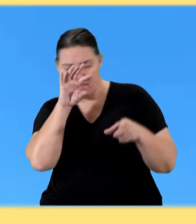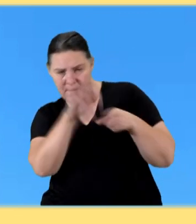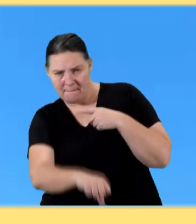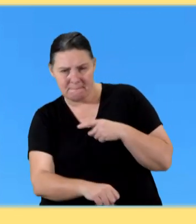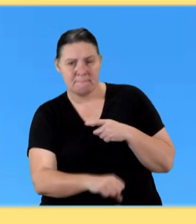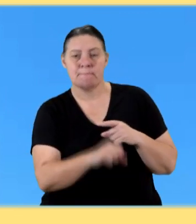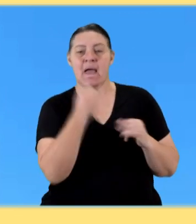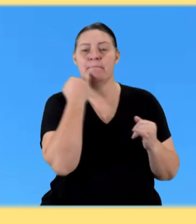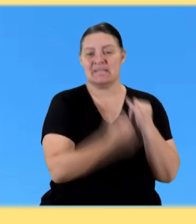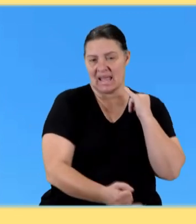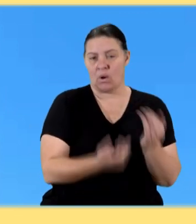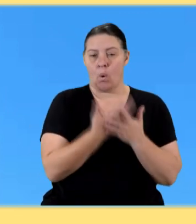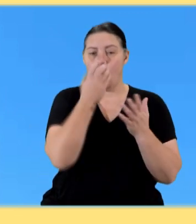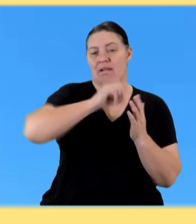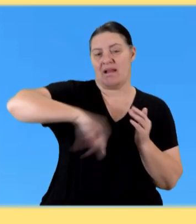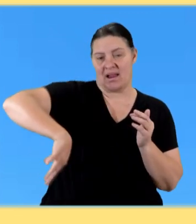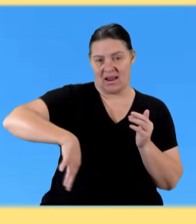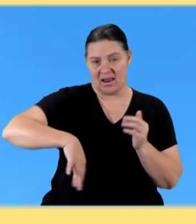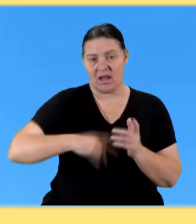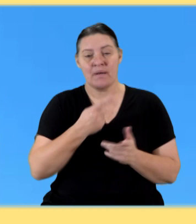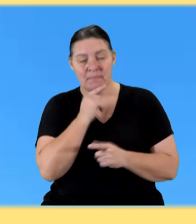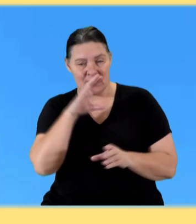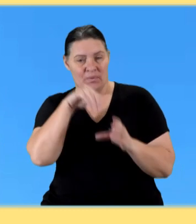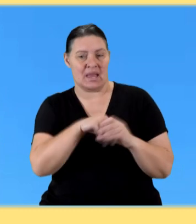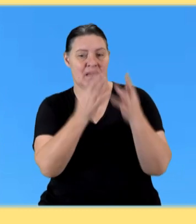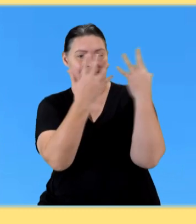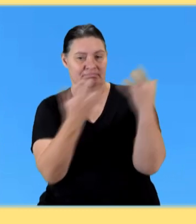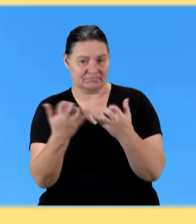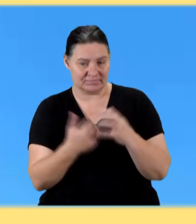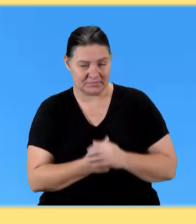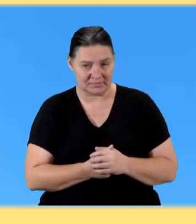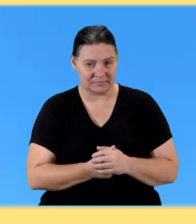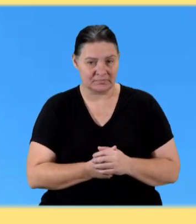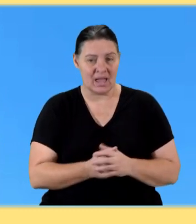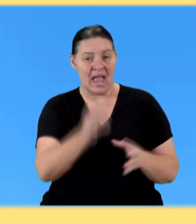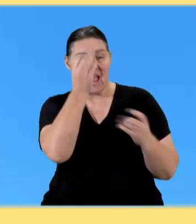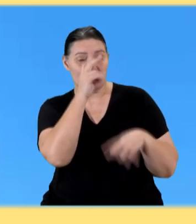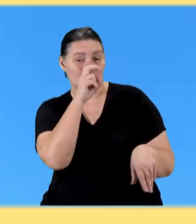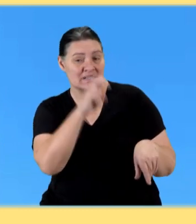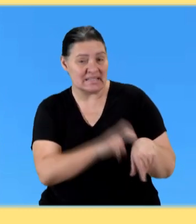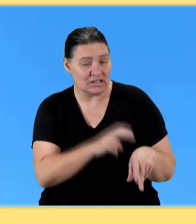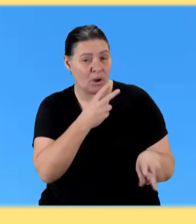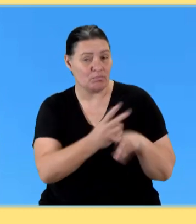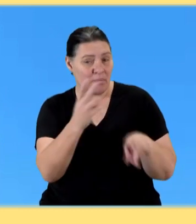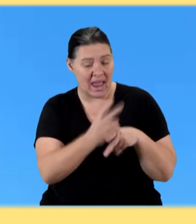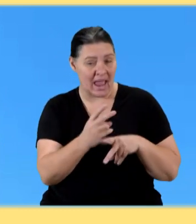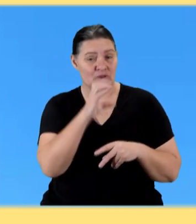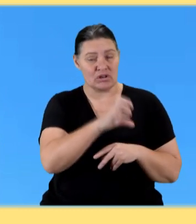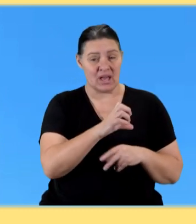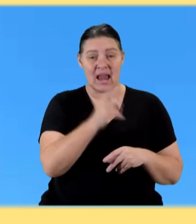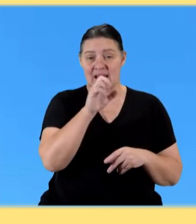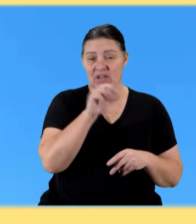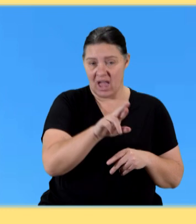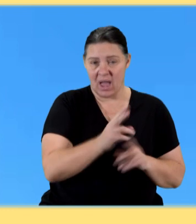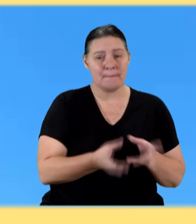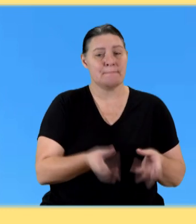detecting errors and omissions that are in the books. Information needed to prepare the creditors ledger